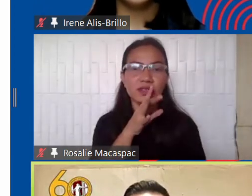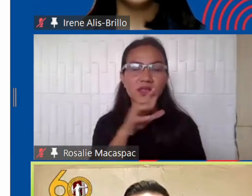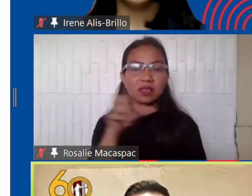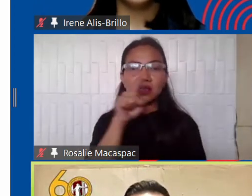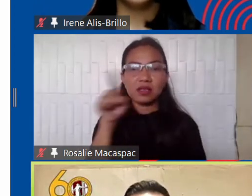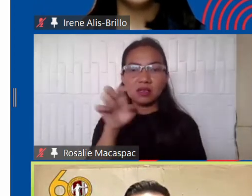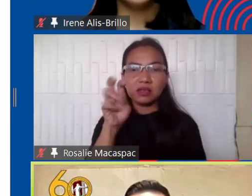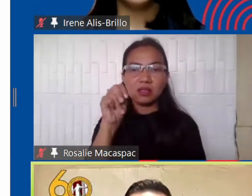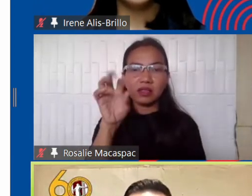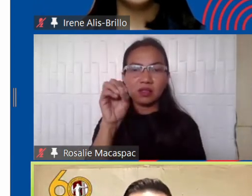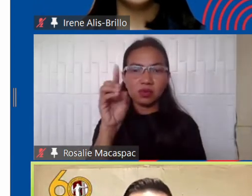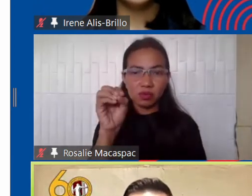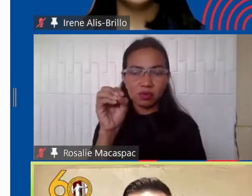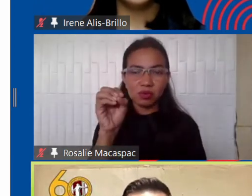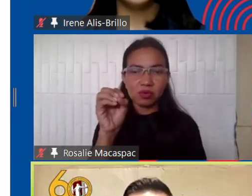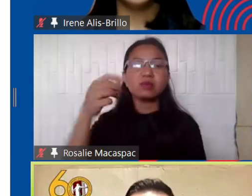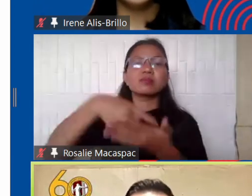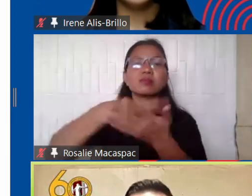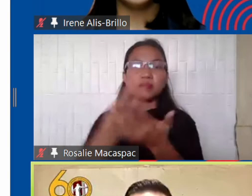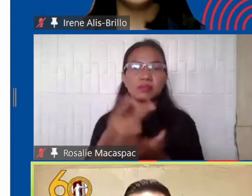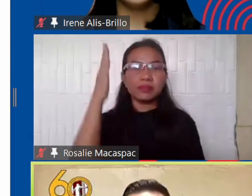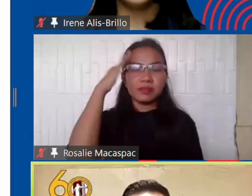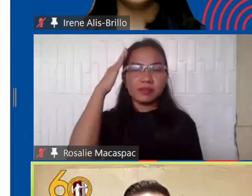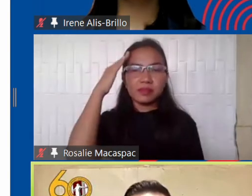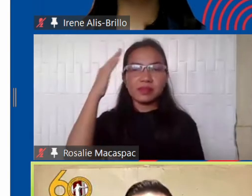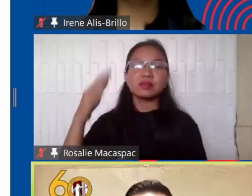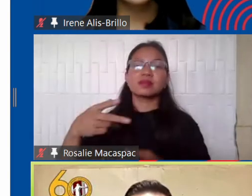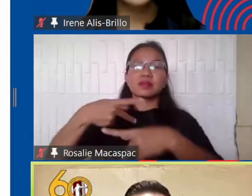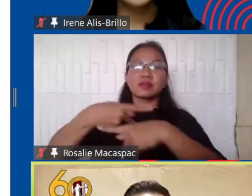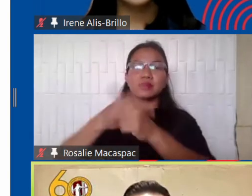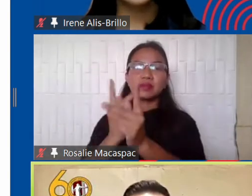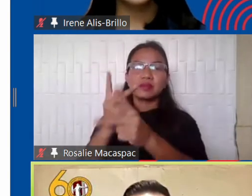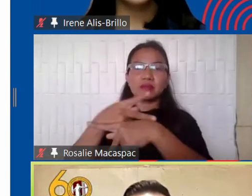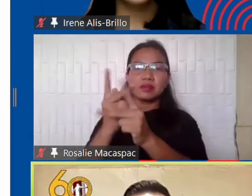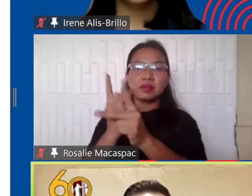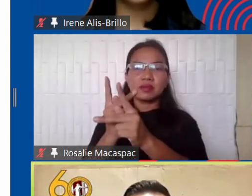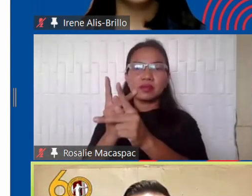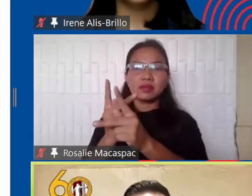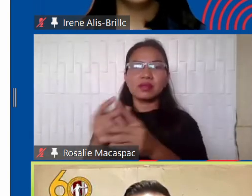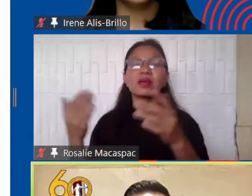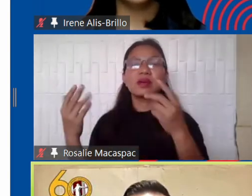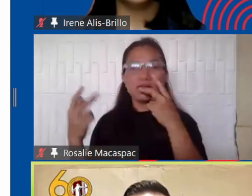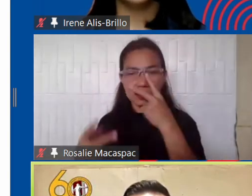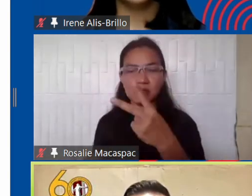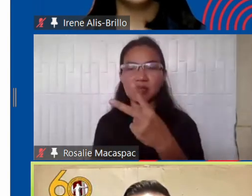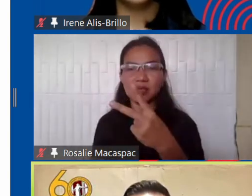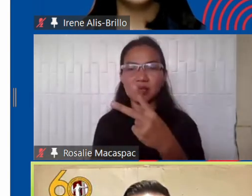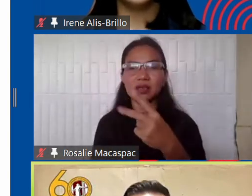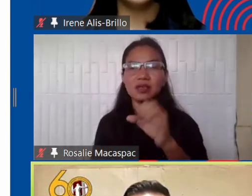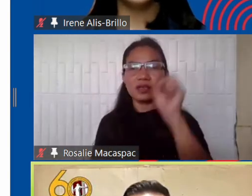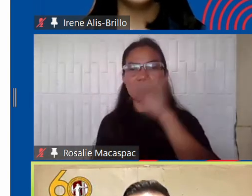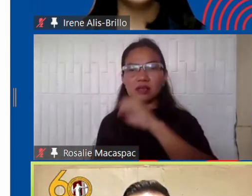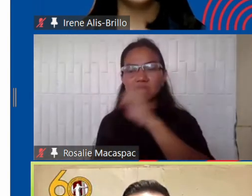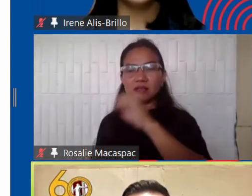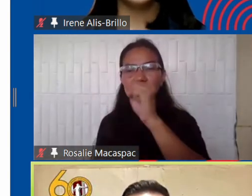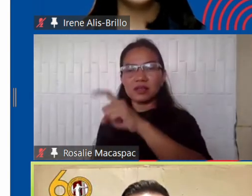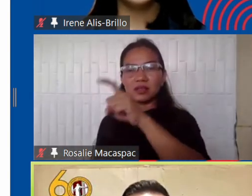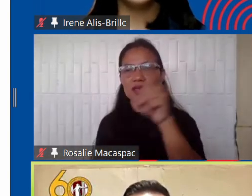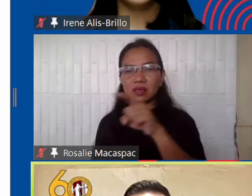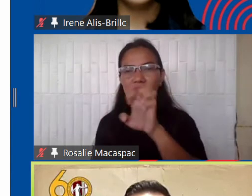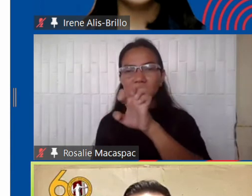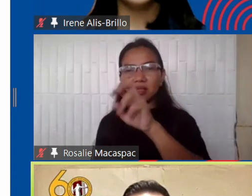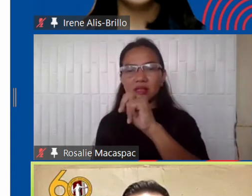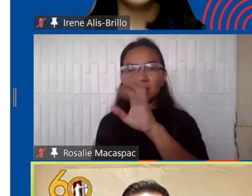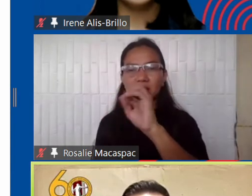is their part of their knowledge production. So and I can see that Zenodo really values